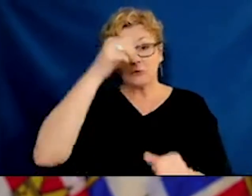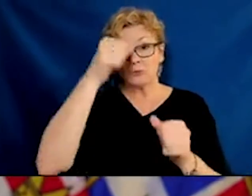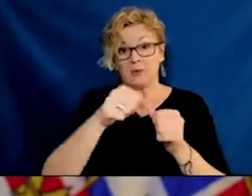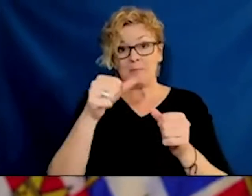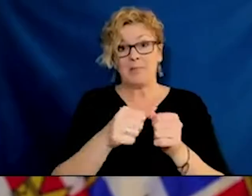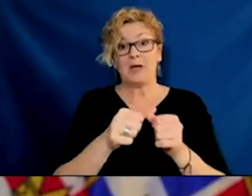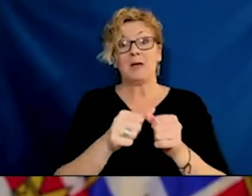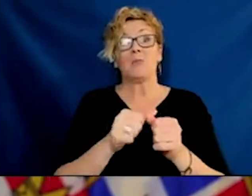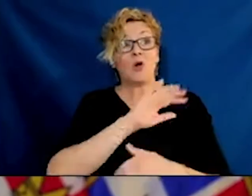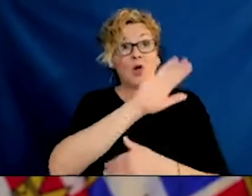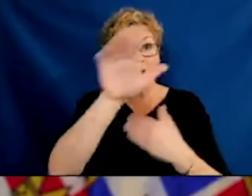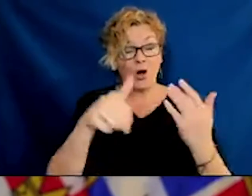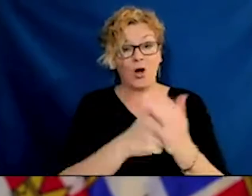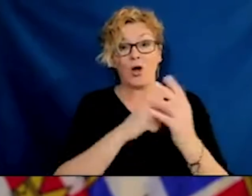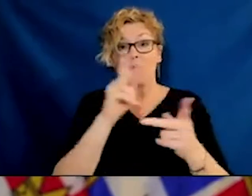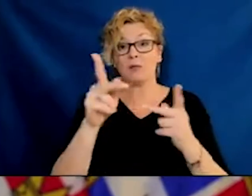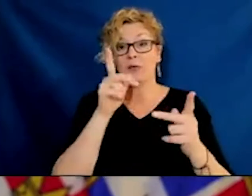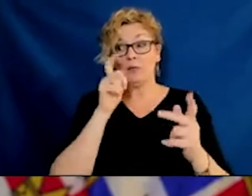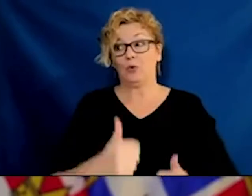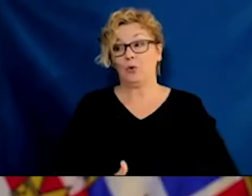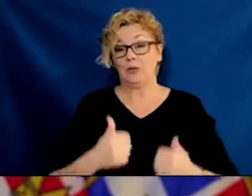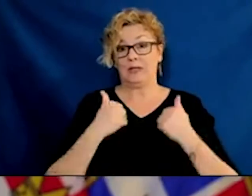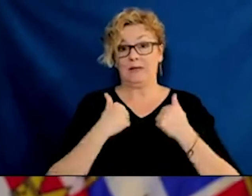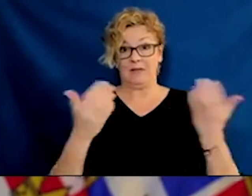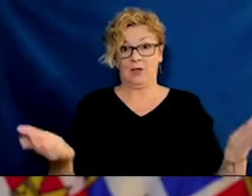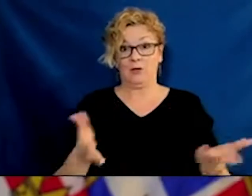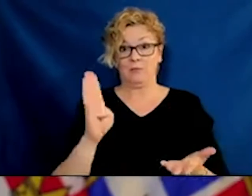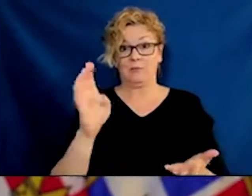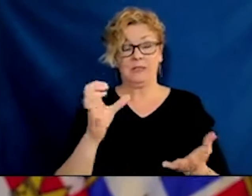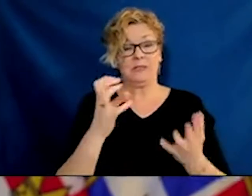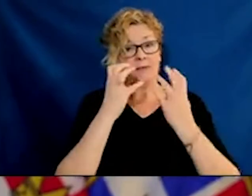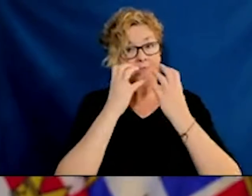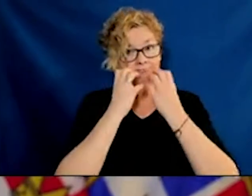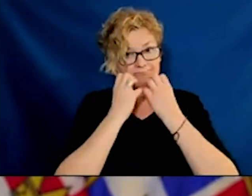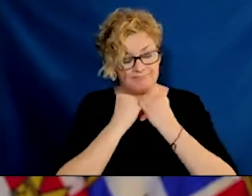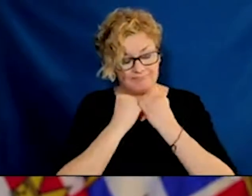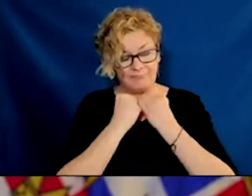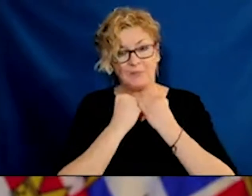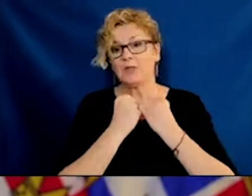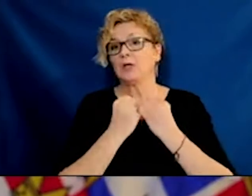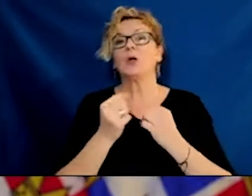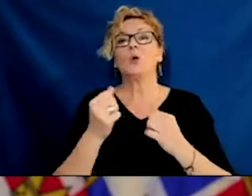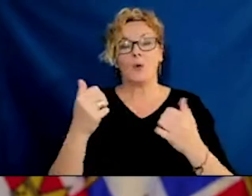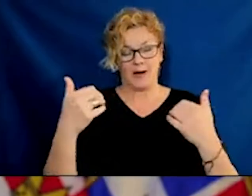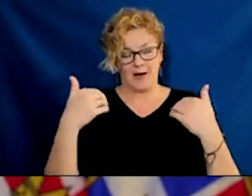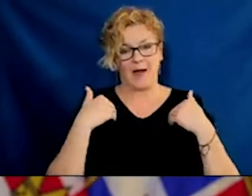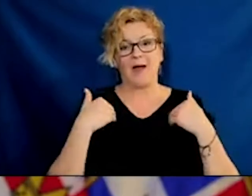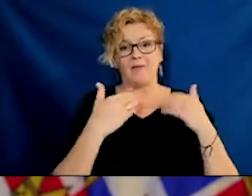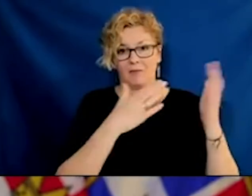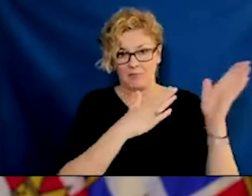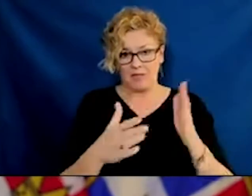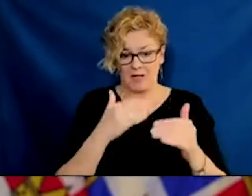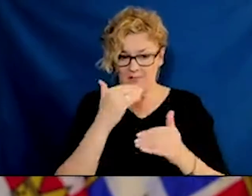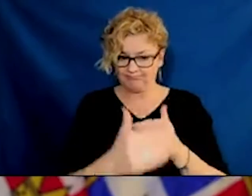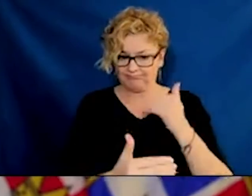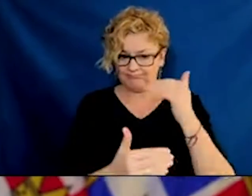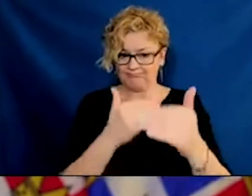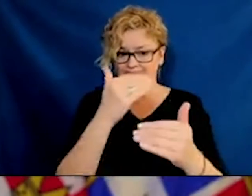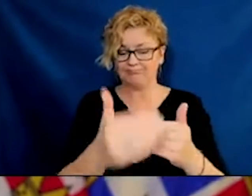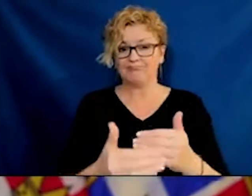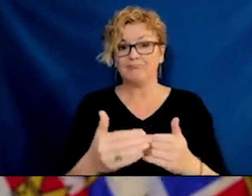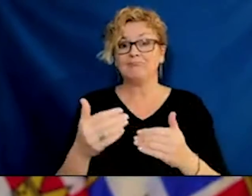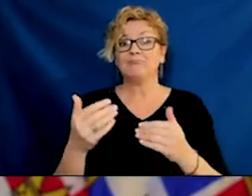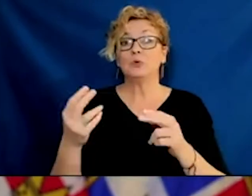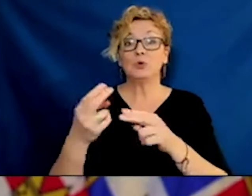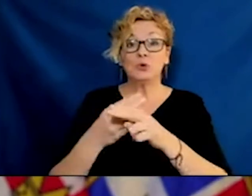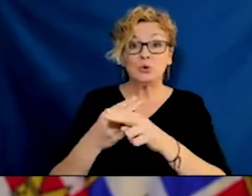access to the vaccine as soon as we have vaccine available. What we know is that no matter where you work or what